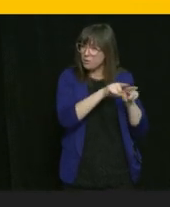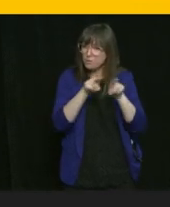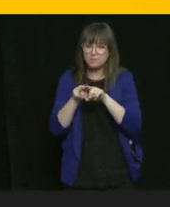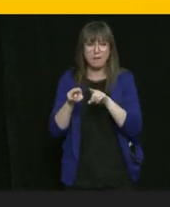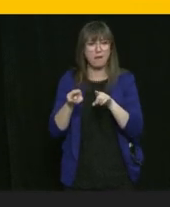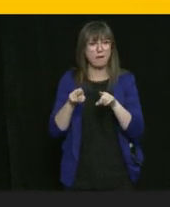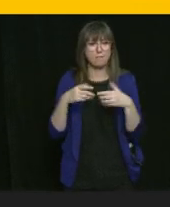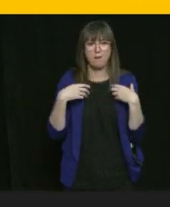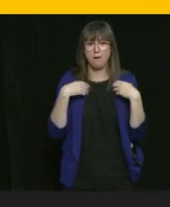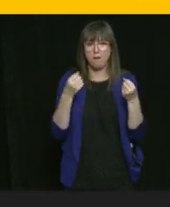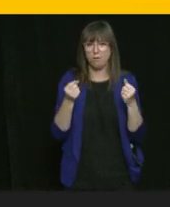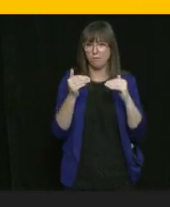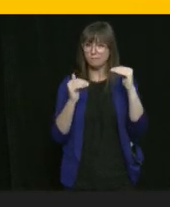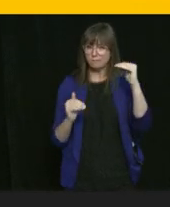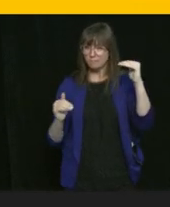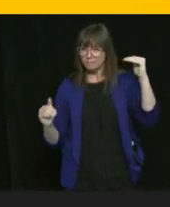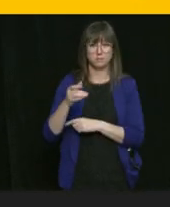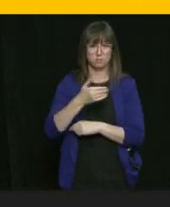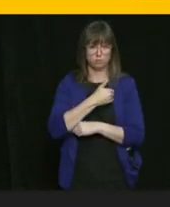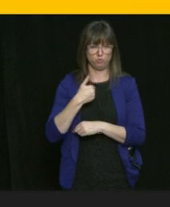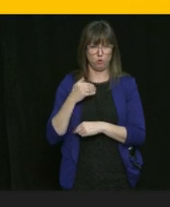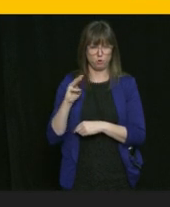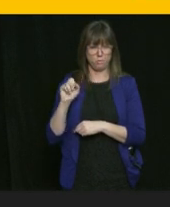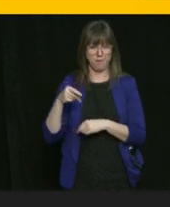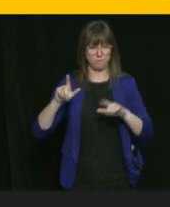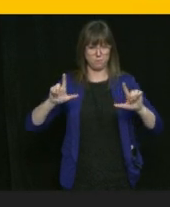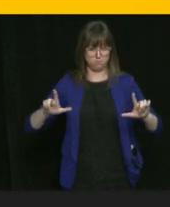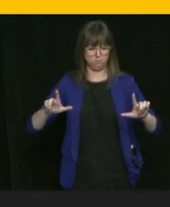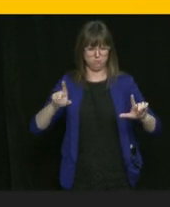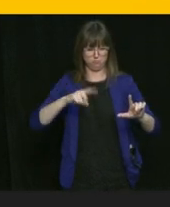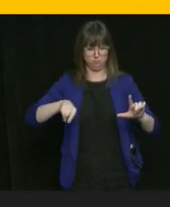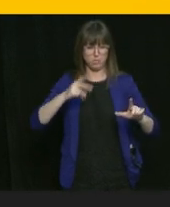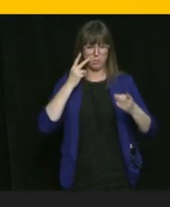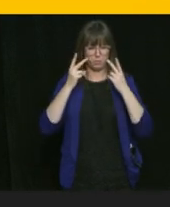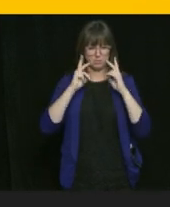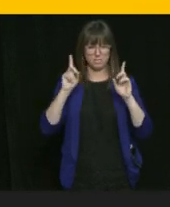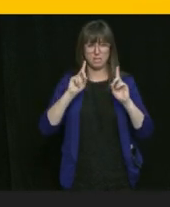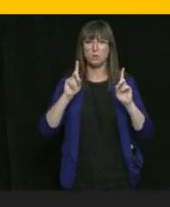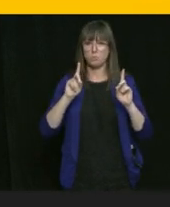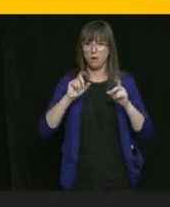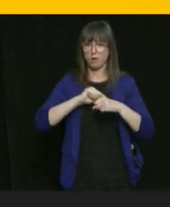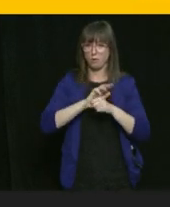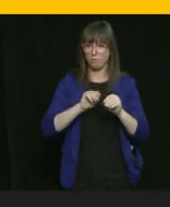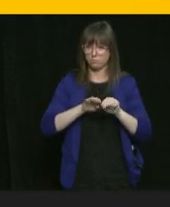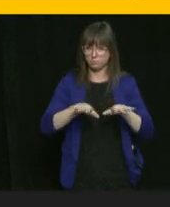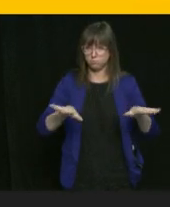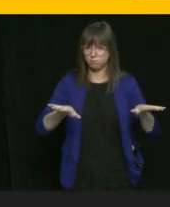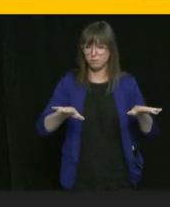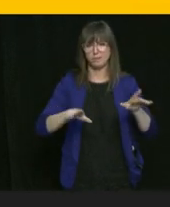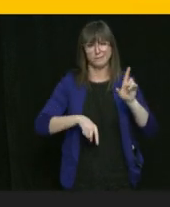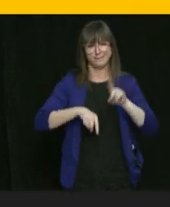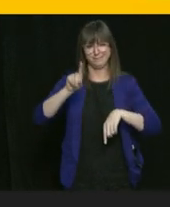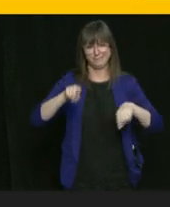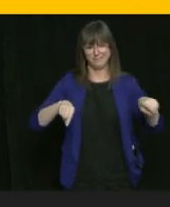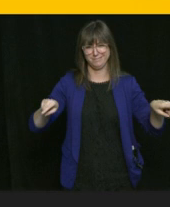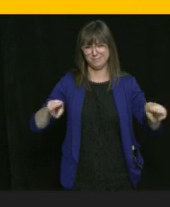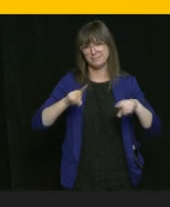existing health inequities in the city. We can see that COVID-19 infection rates differ across